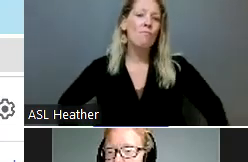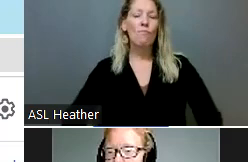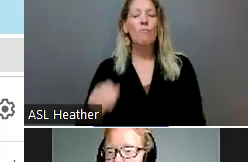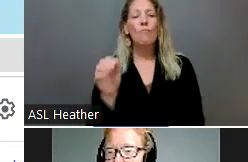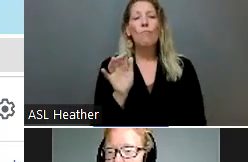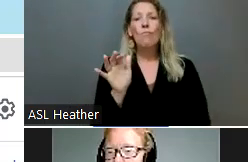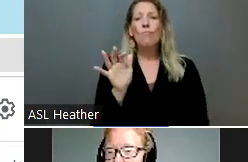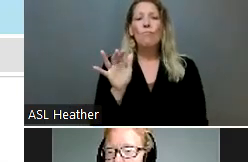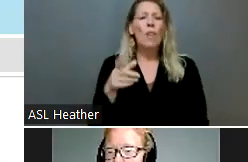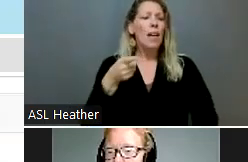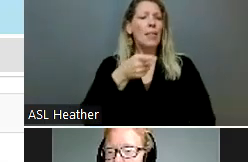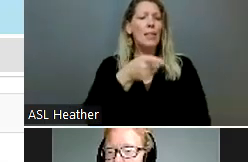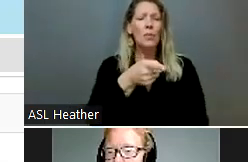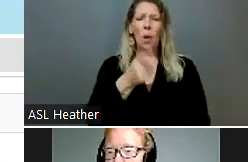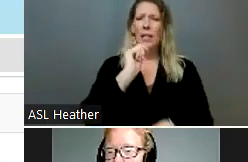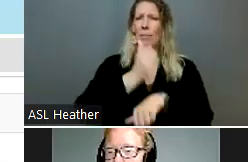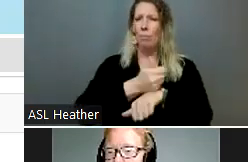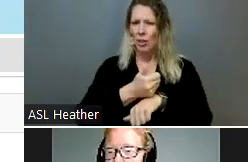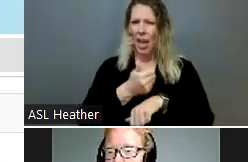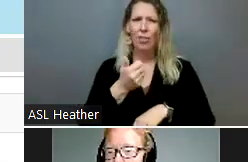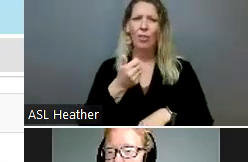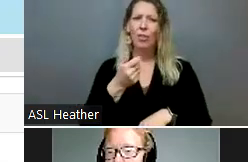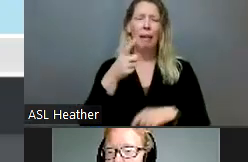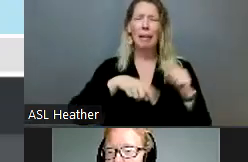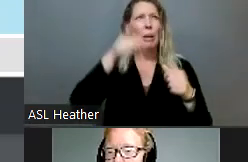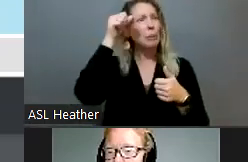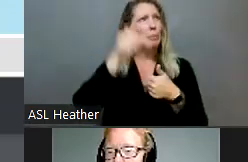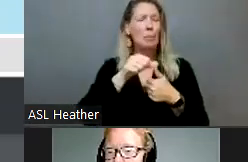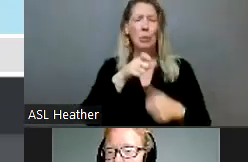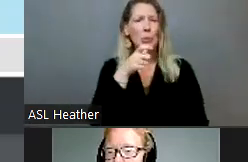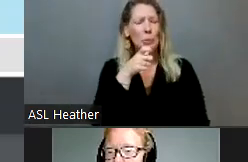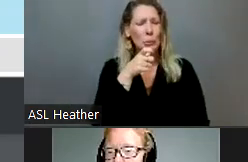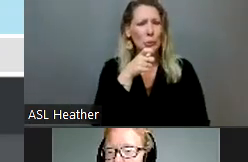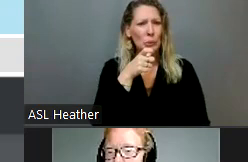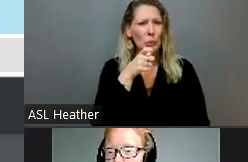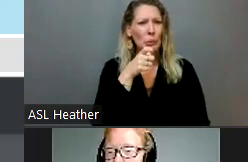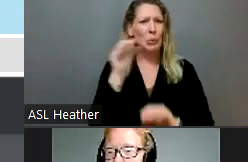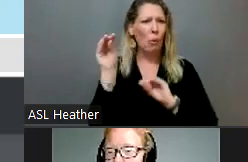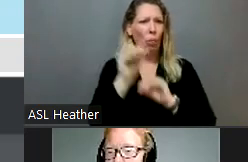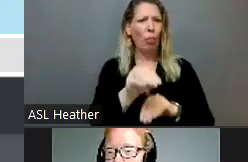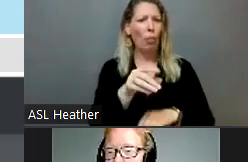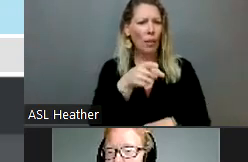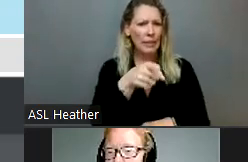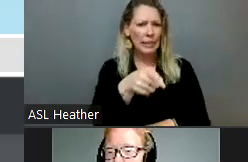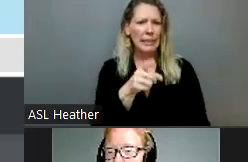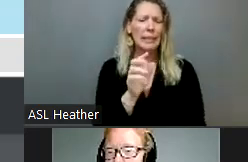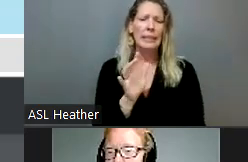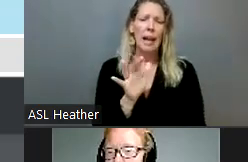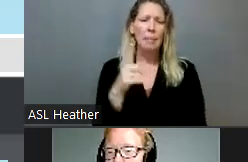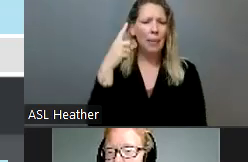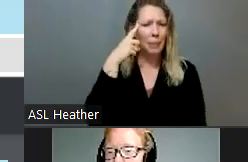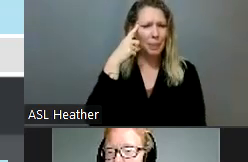This was put together. I cannot remember who put together this recommendation. I think it